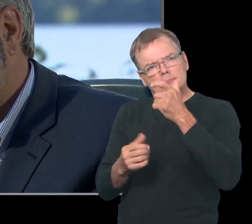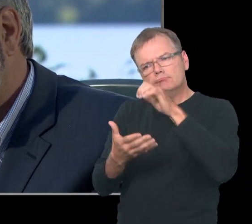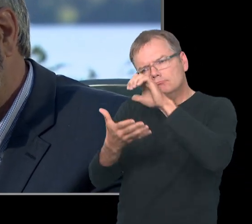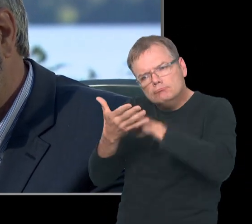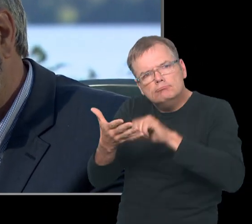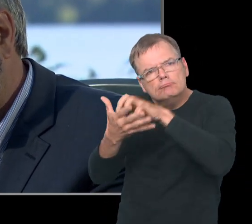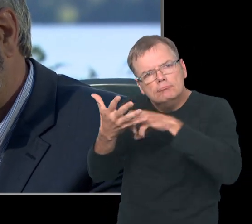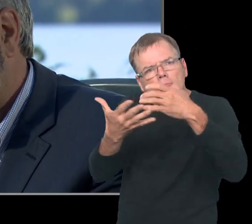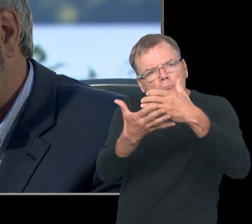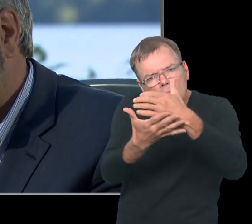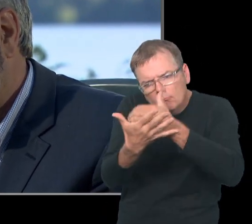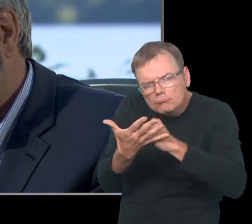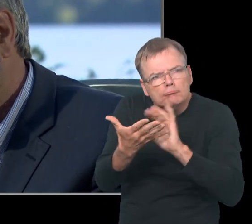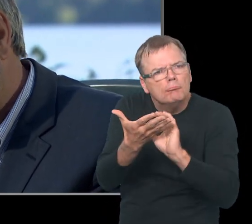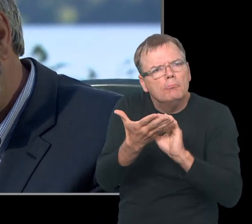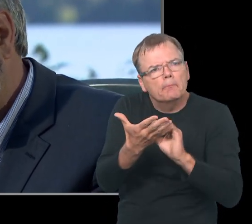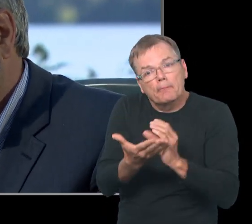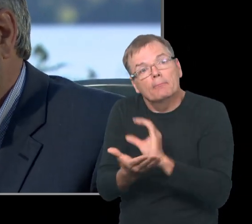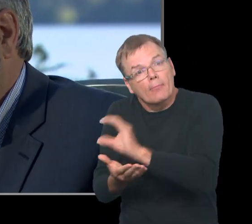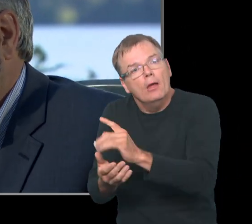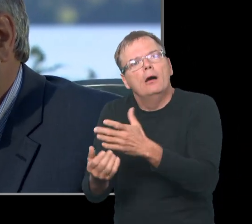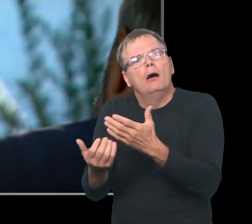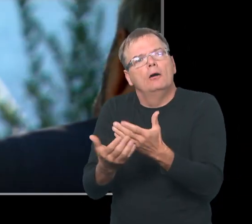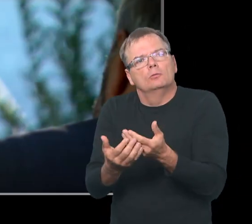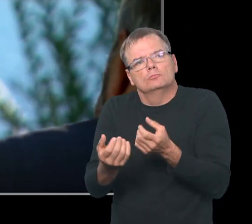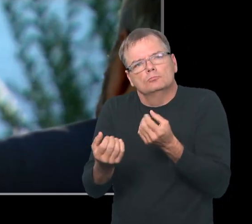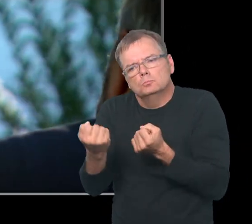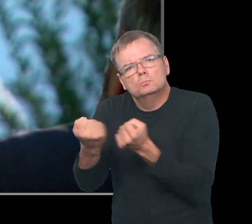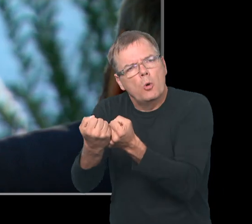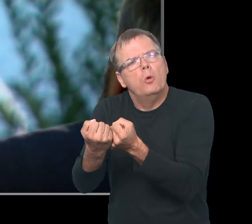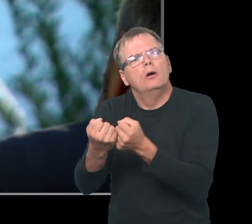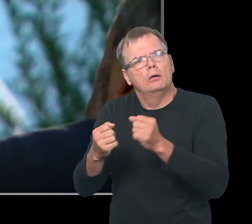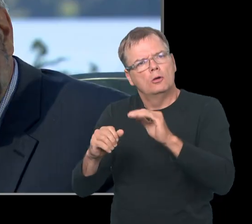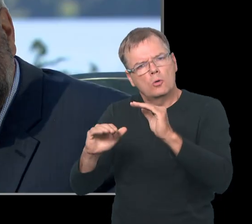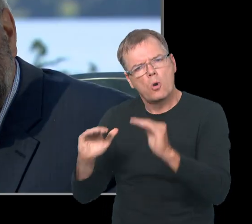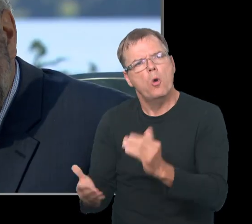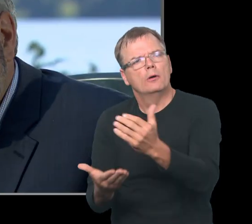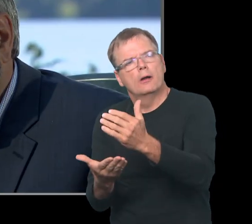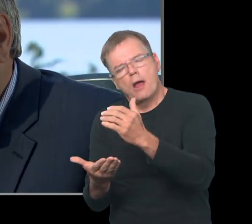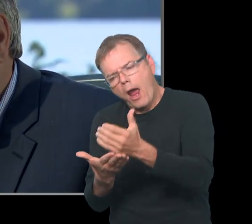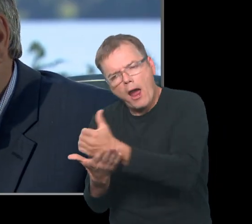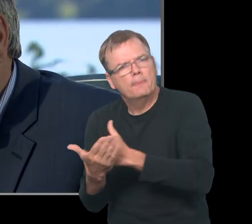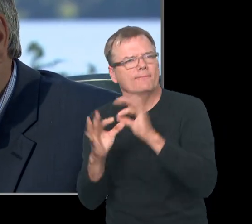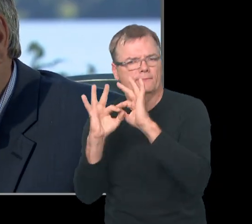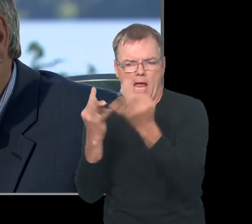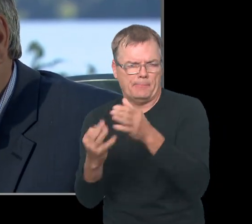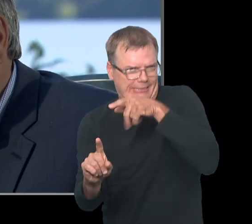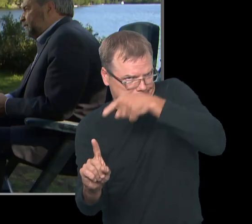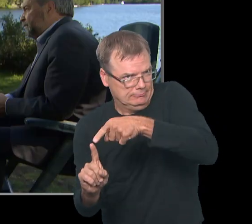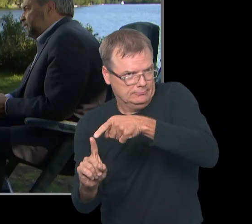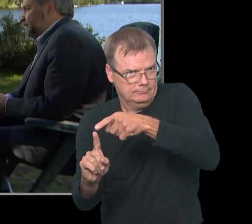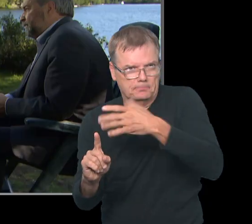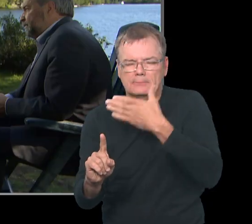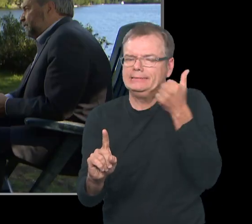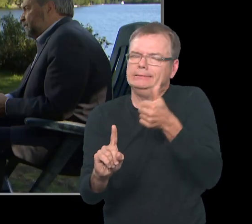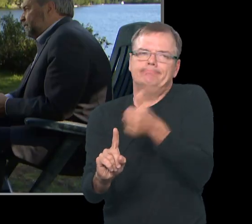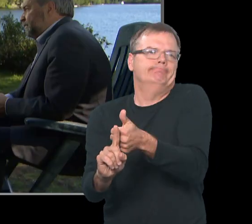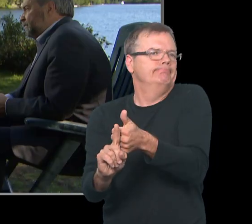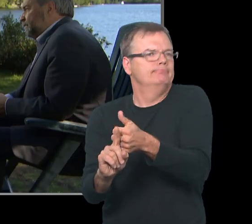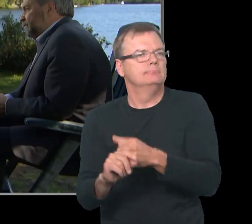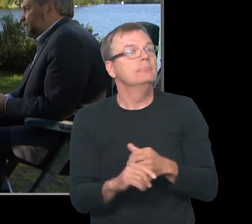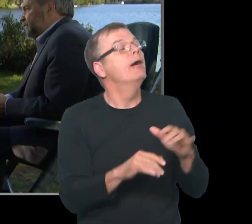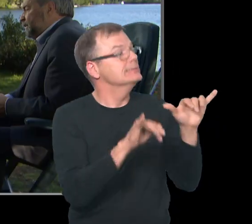into the pockets of people on the lower end of the spectrum, and that's a good thing. So there'd be no change in that? No change in the UCCB for the NDP. TFSAs,